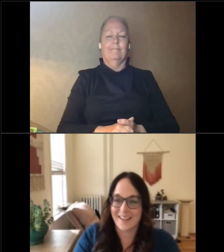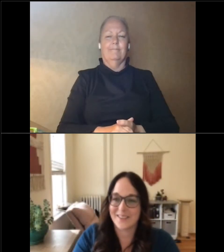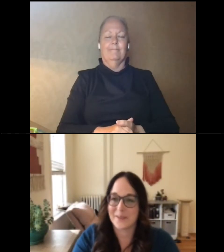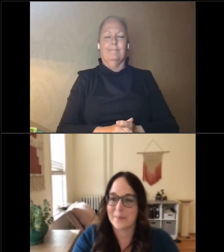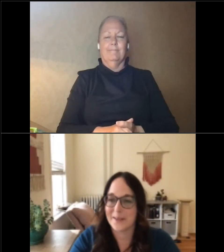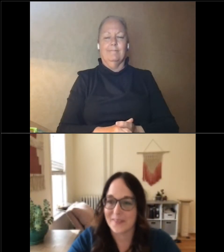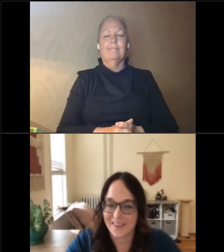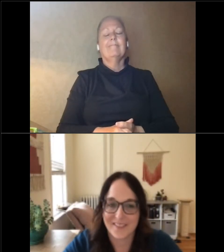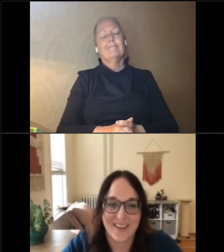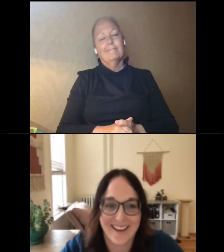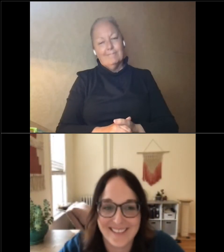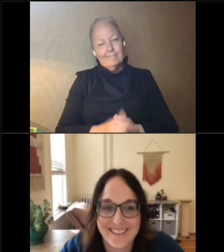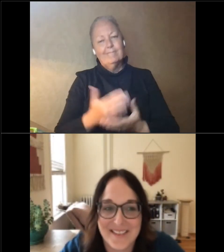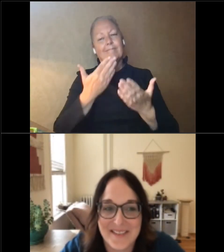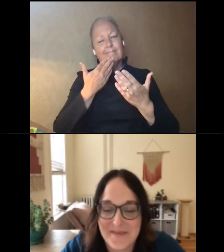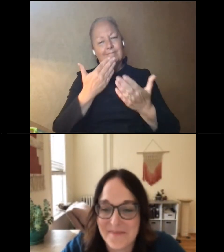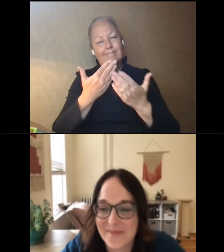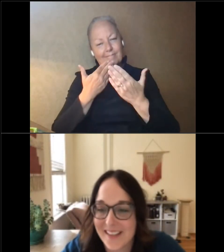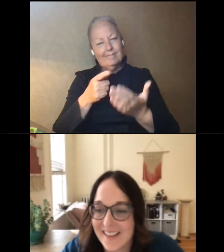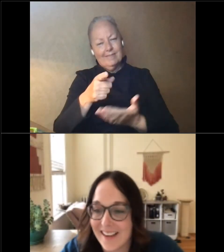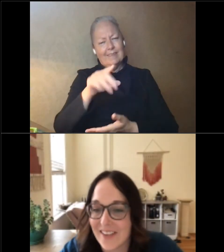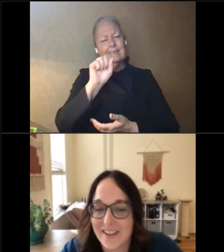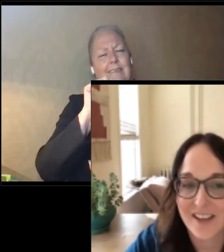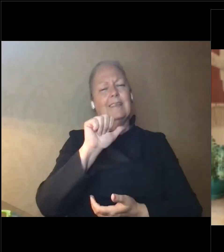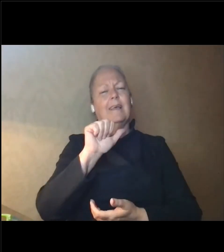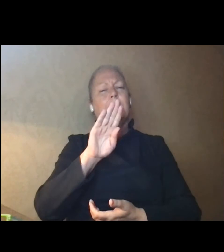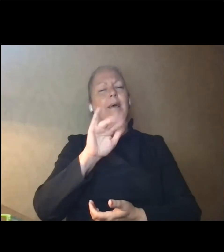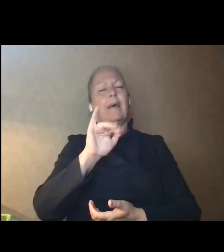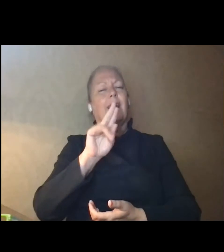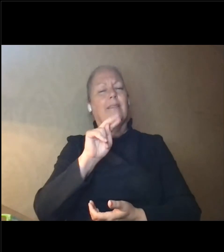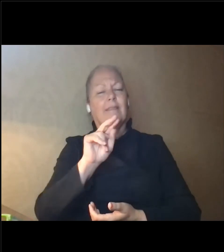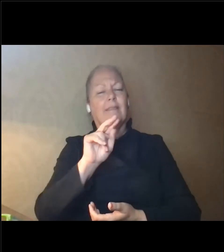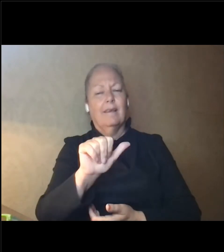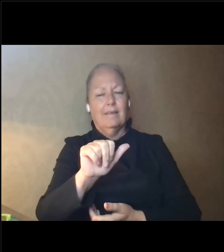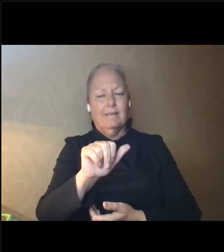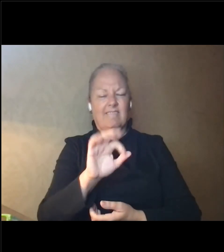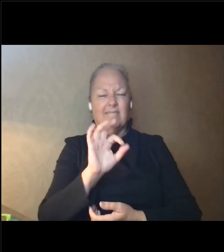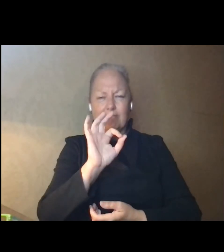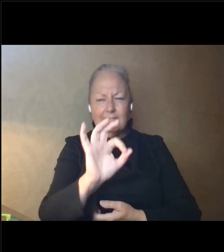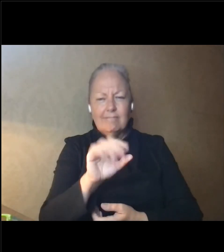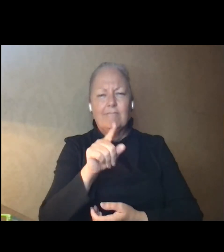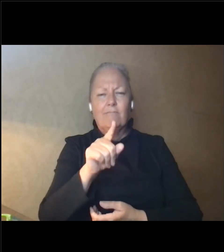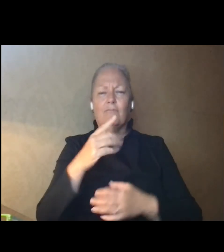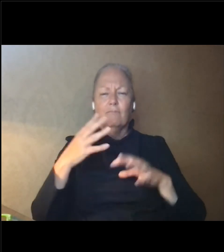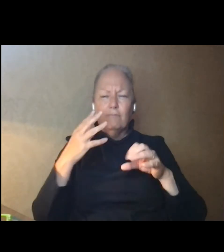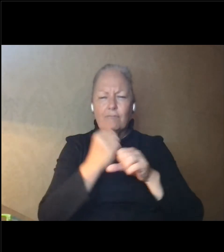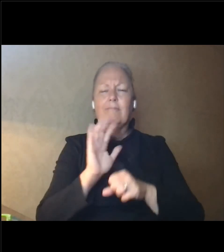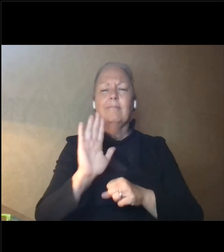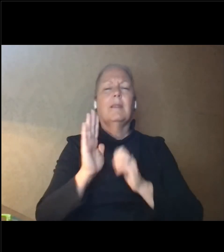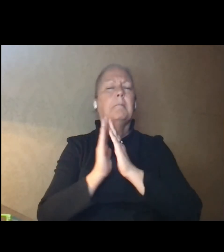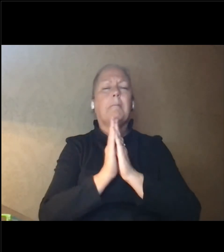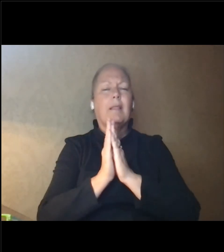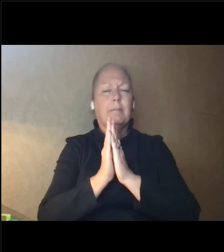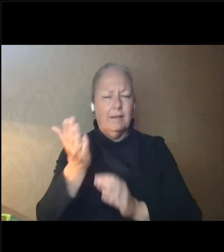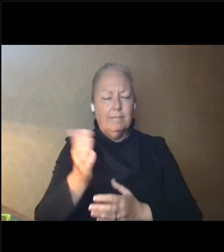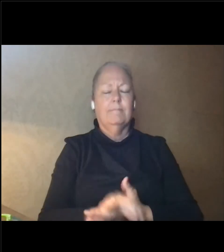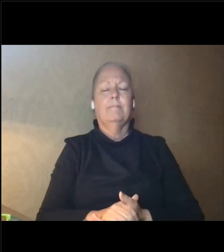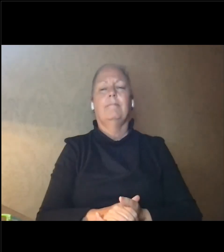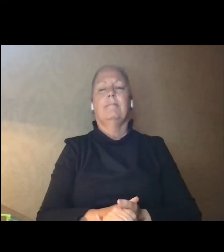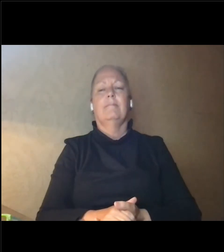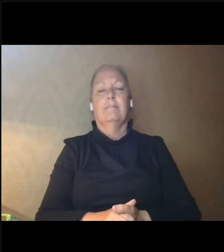Great, thank you, Sabina, for that, for the context in Myanmar. We're now going to move on to